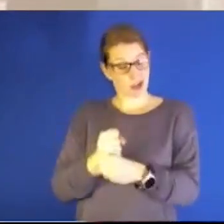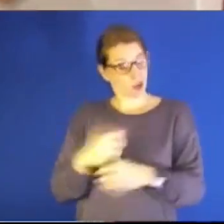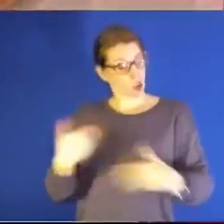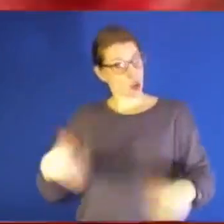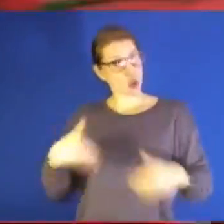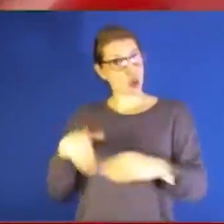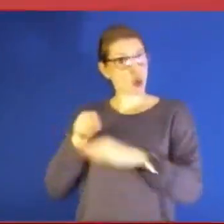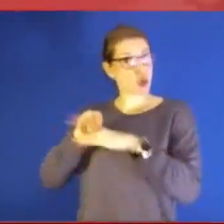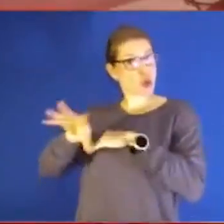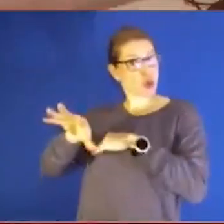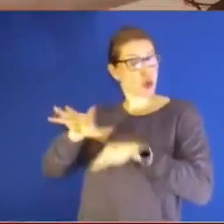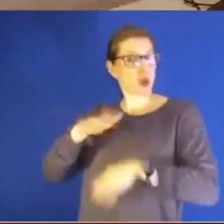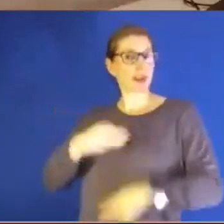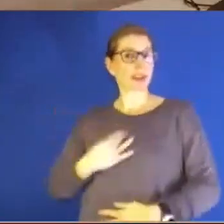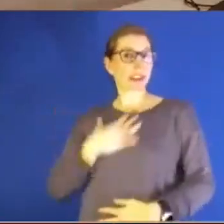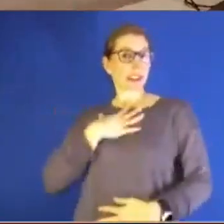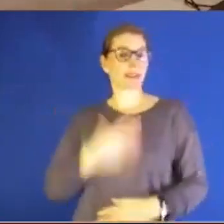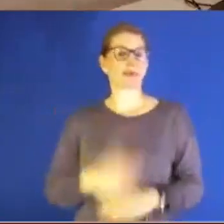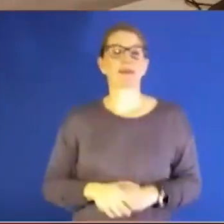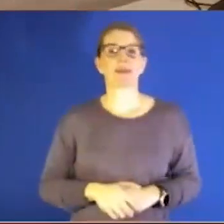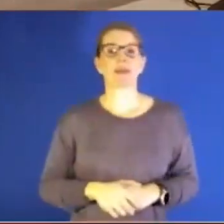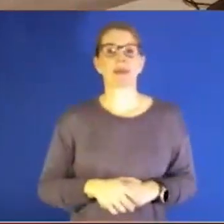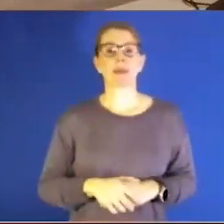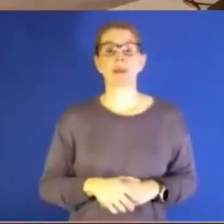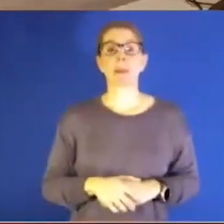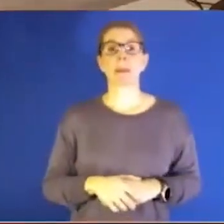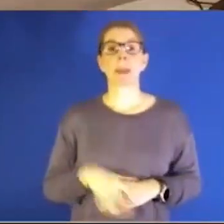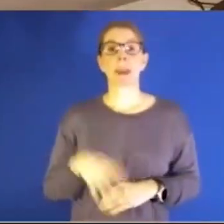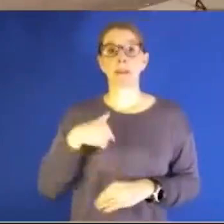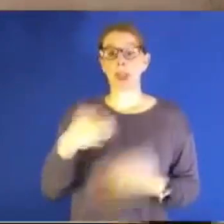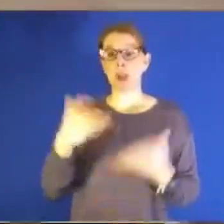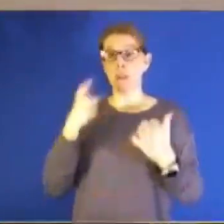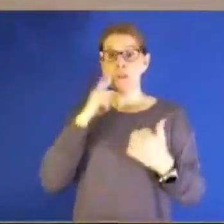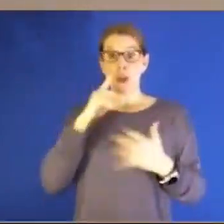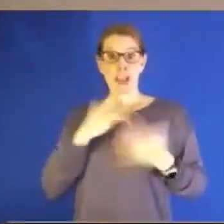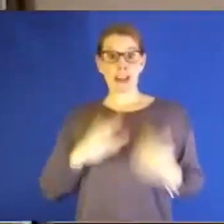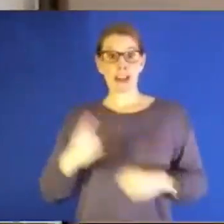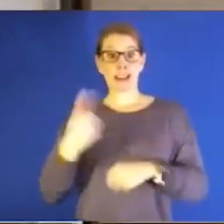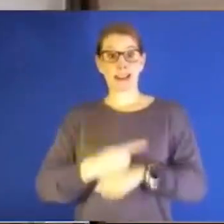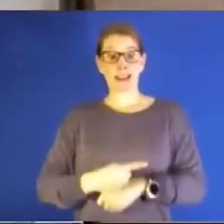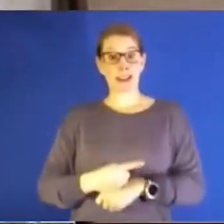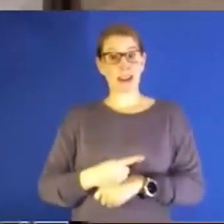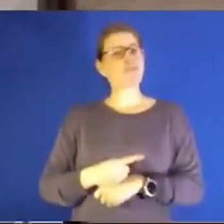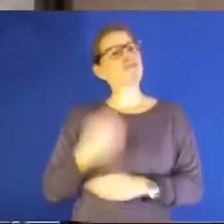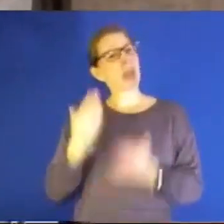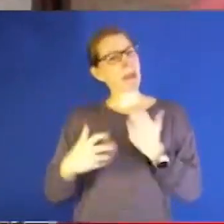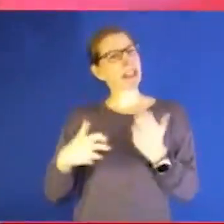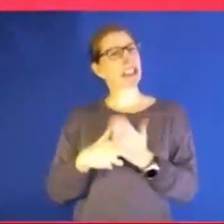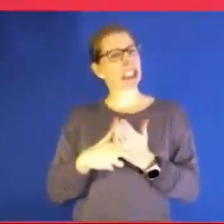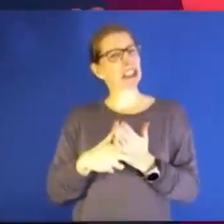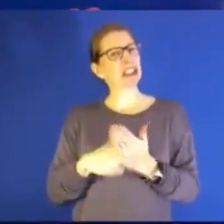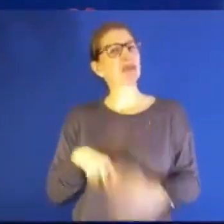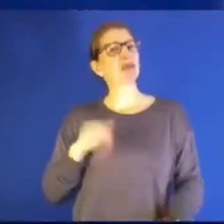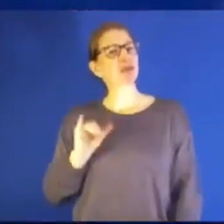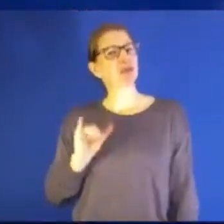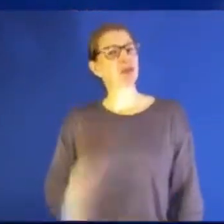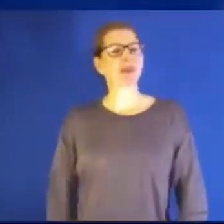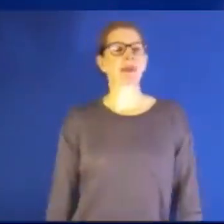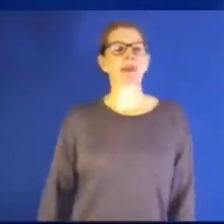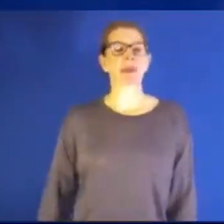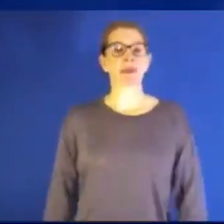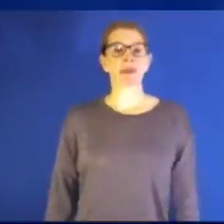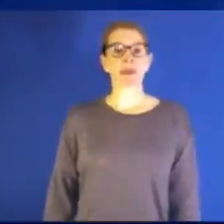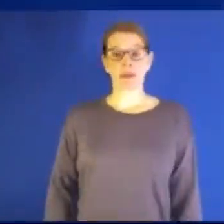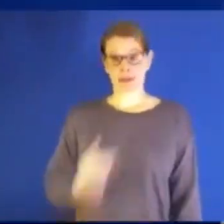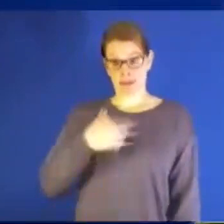worked. What I would like for Valentine's Day? Maybe some tickets. What I like